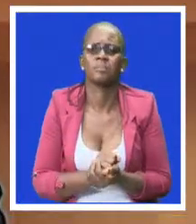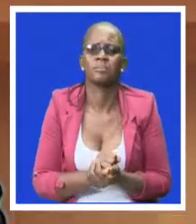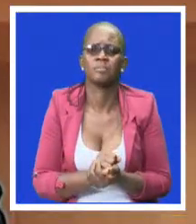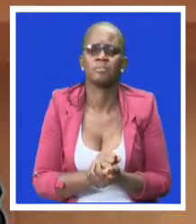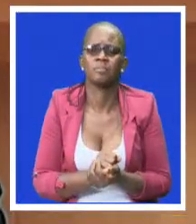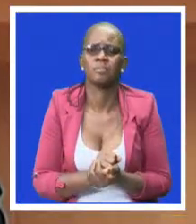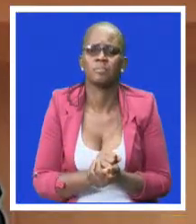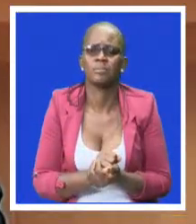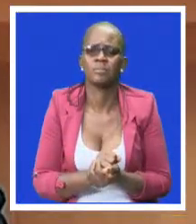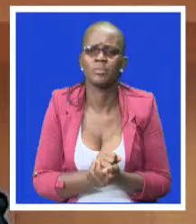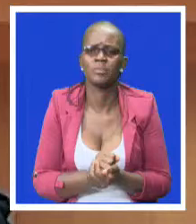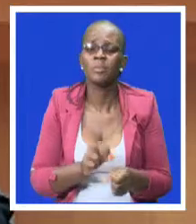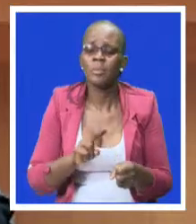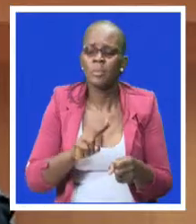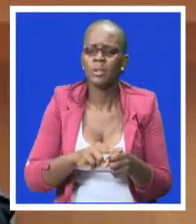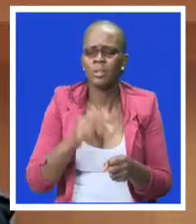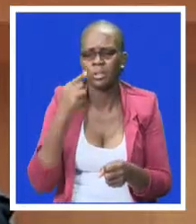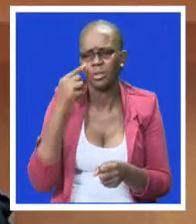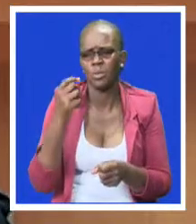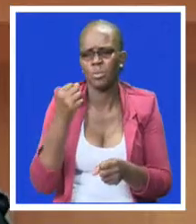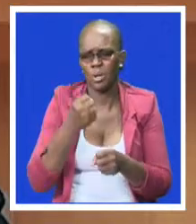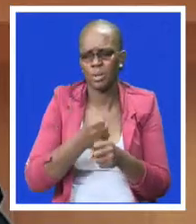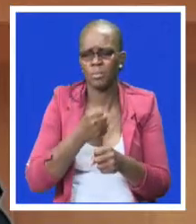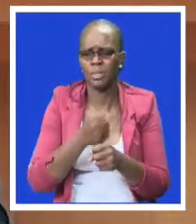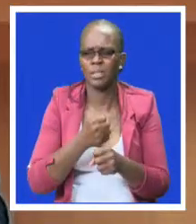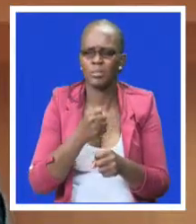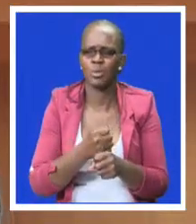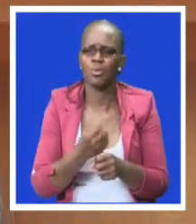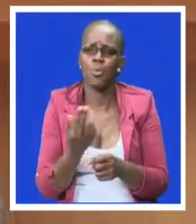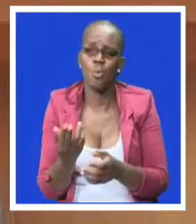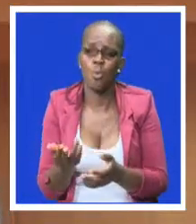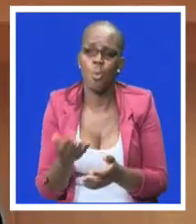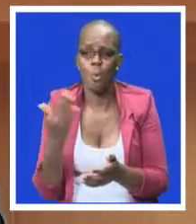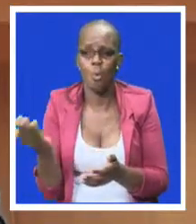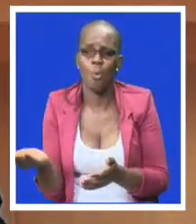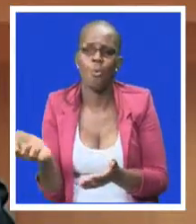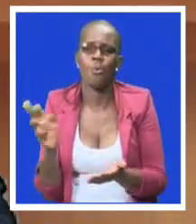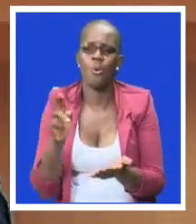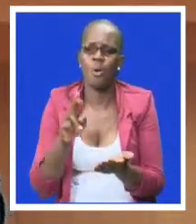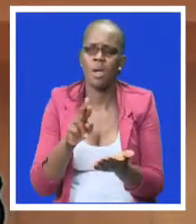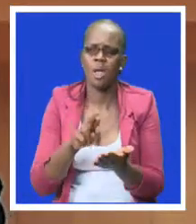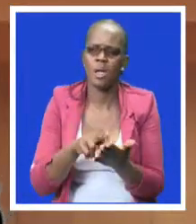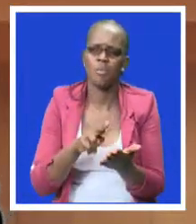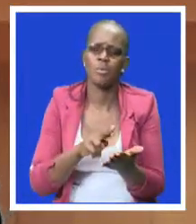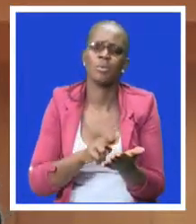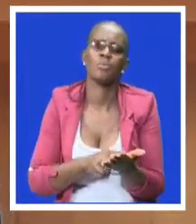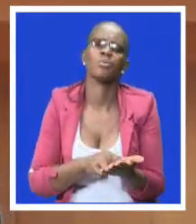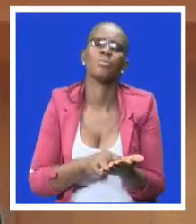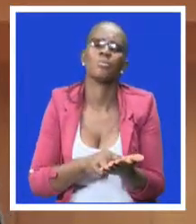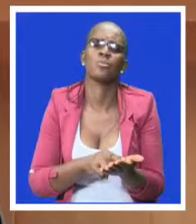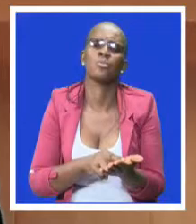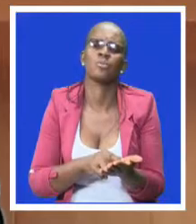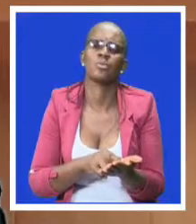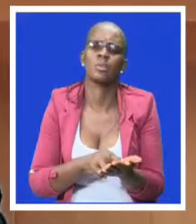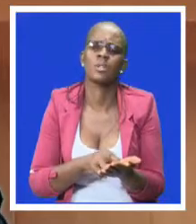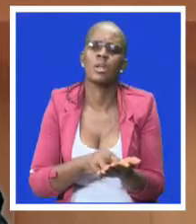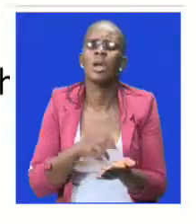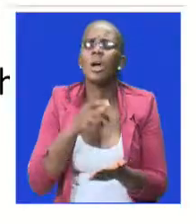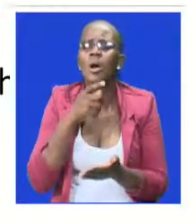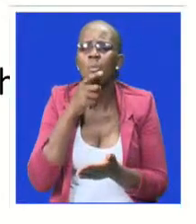played by the males and females in the San society. And